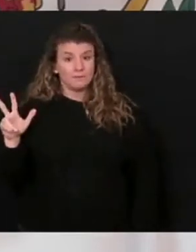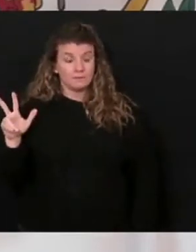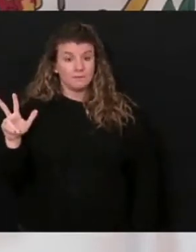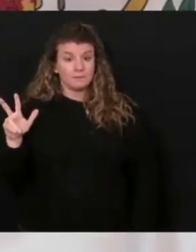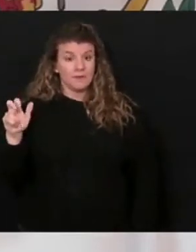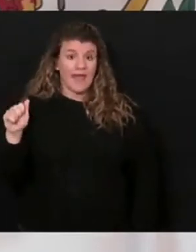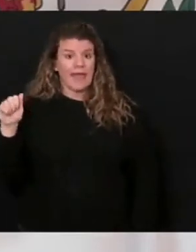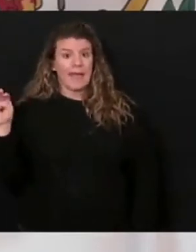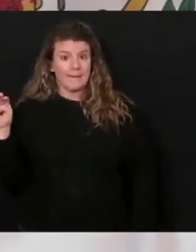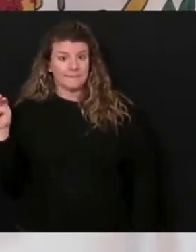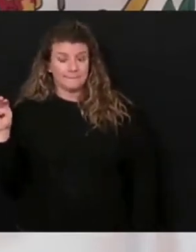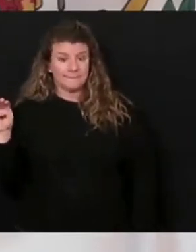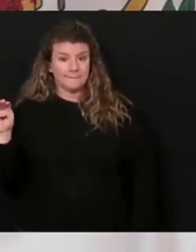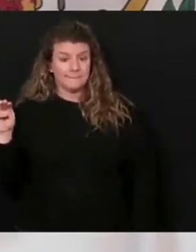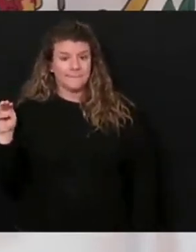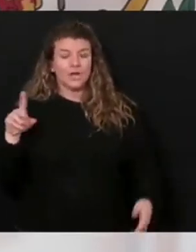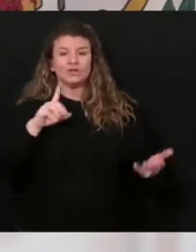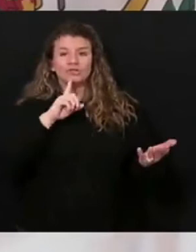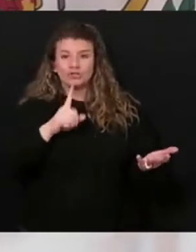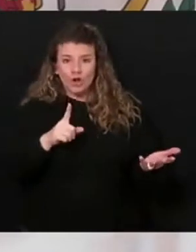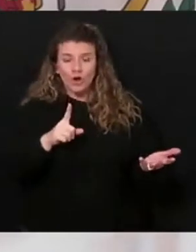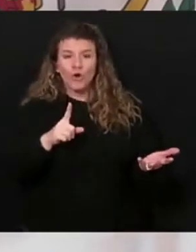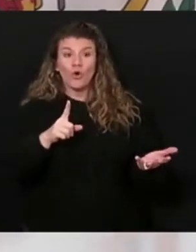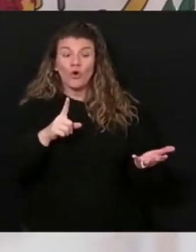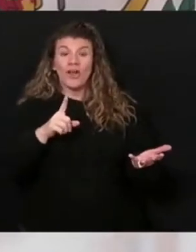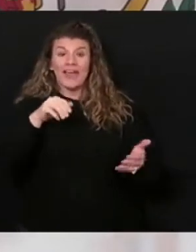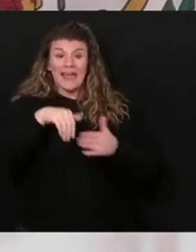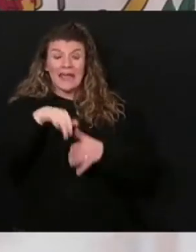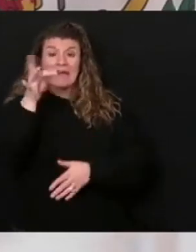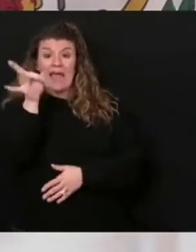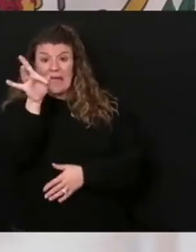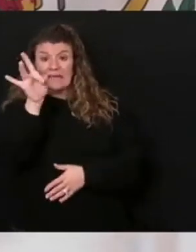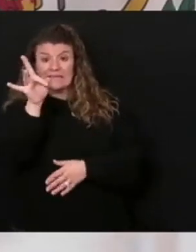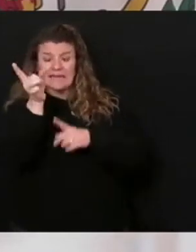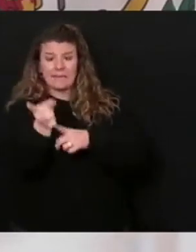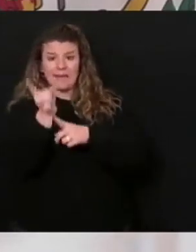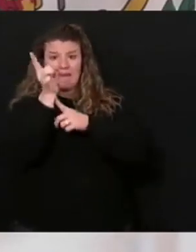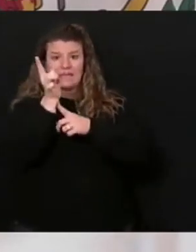12:03 a.m. So in other words, in 18